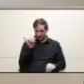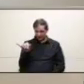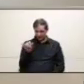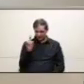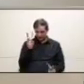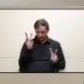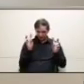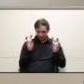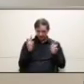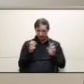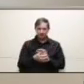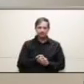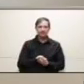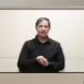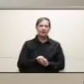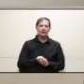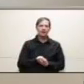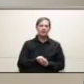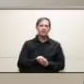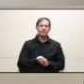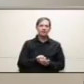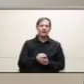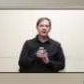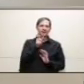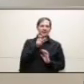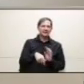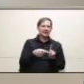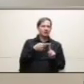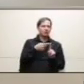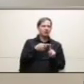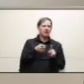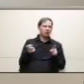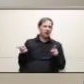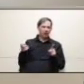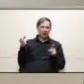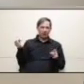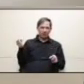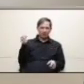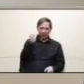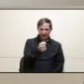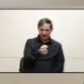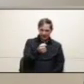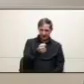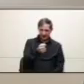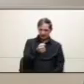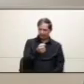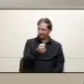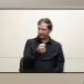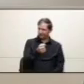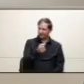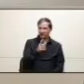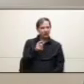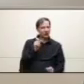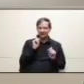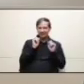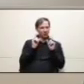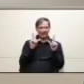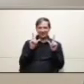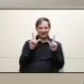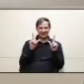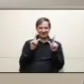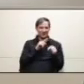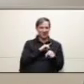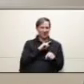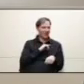The council said that the fact that these managers were appointed irregularly is not surprising, as it is not the